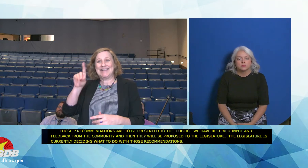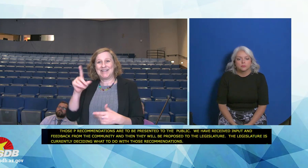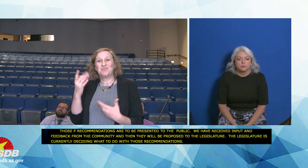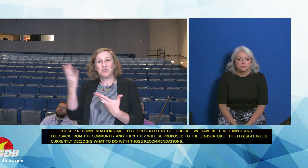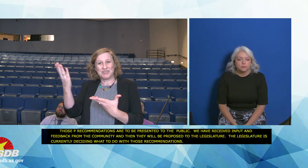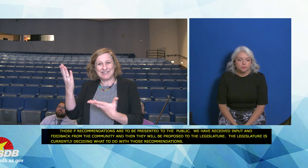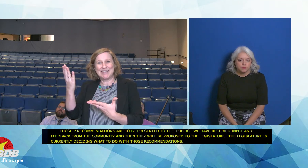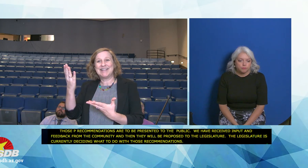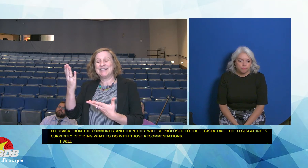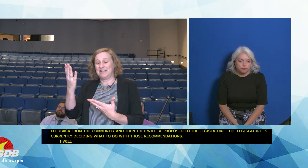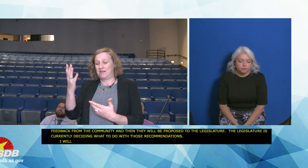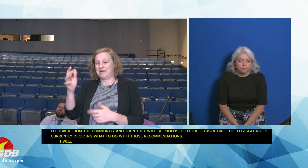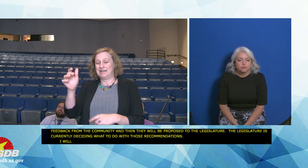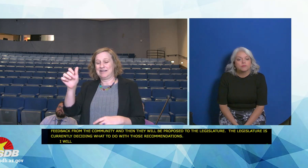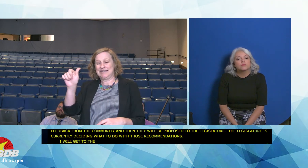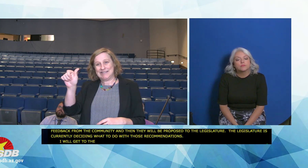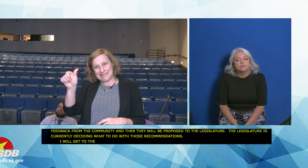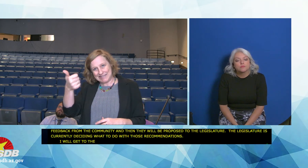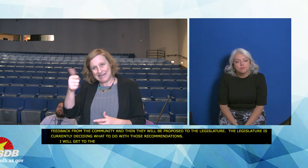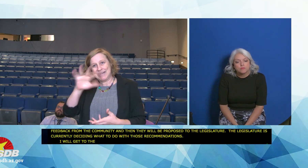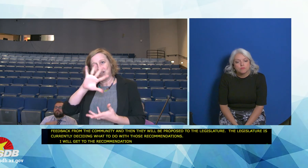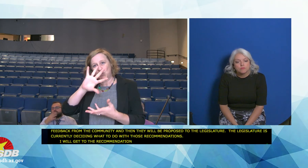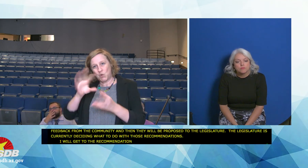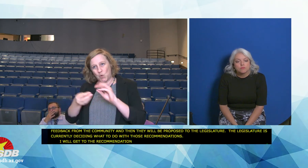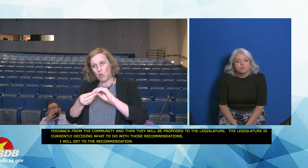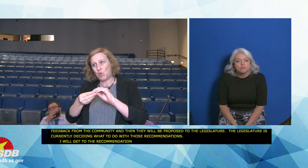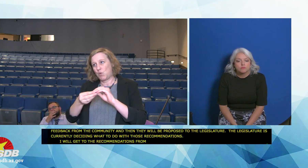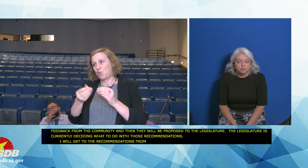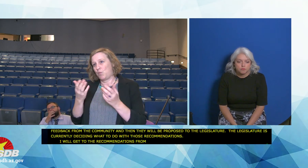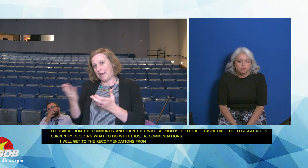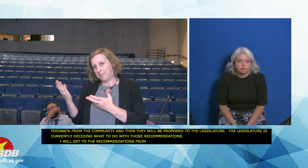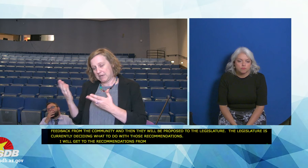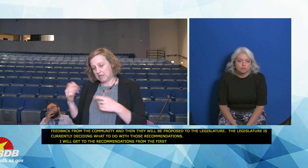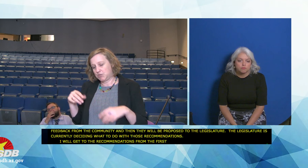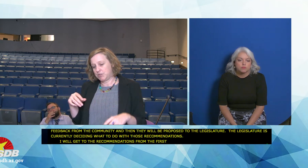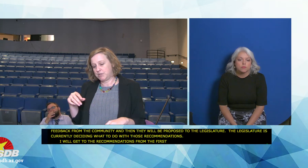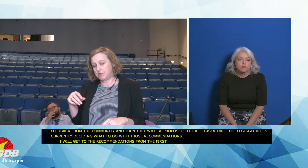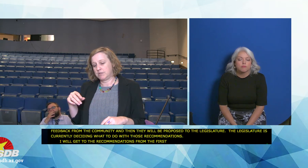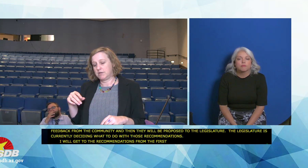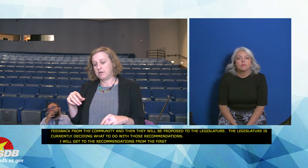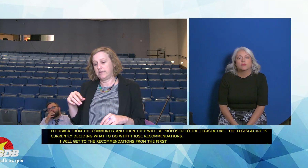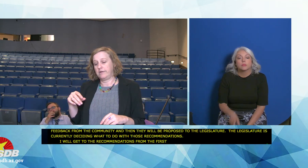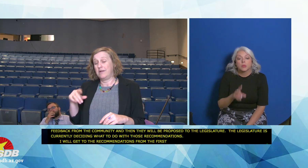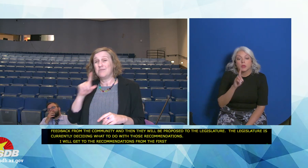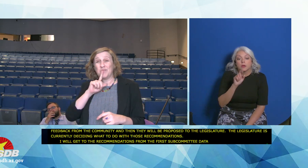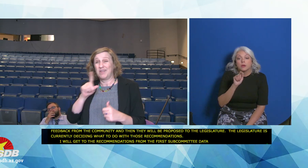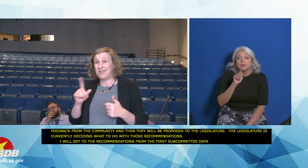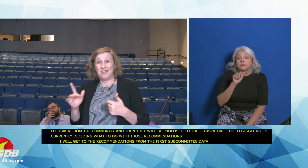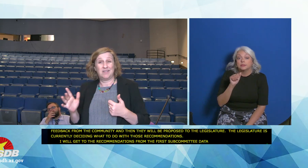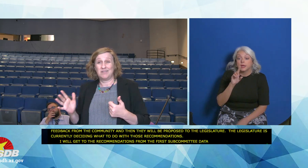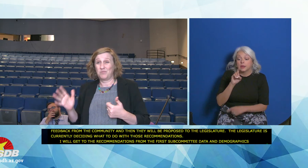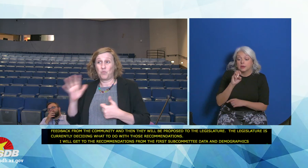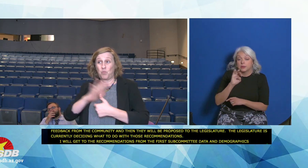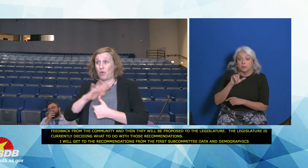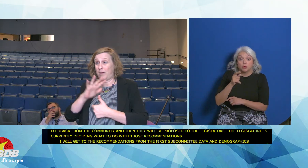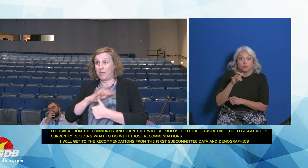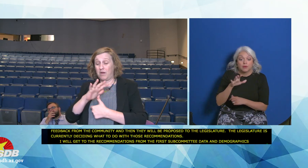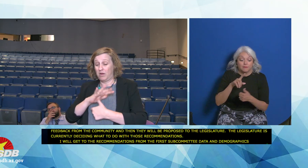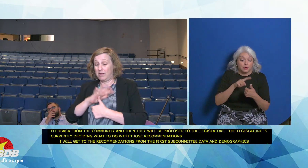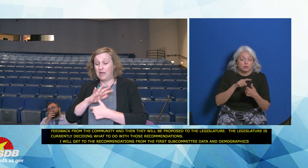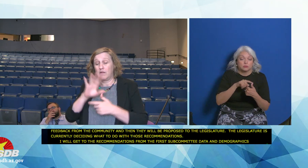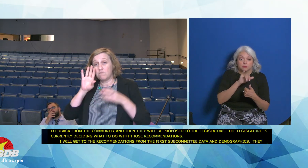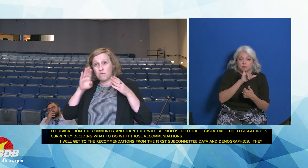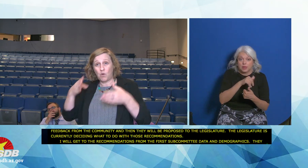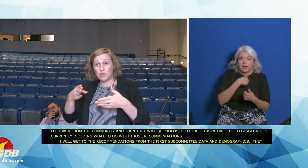I'll get to the recommendations from the first subcommittee, Data and Demographics. They had 10